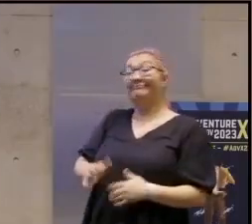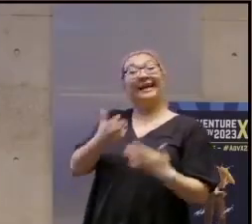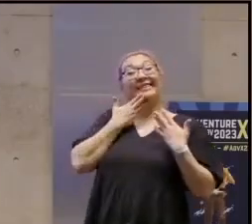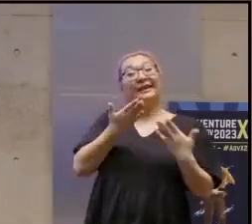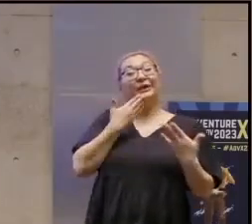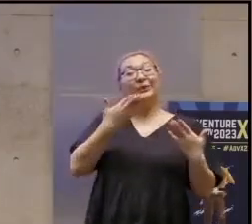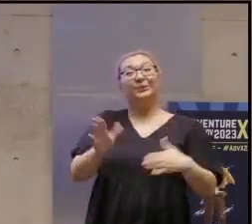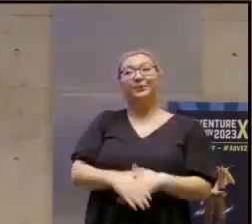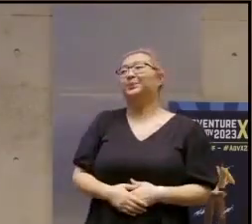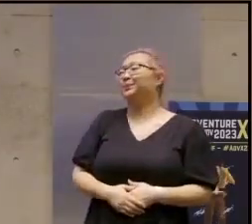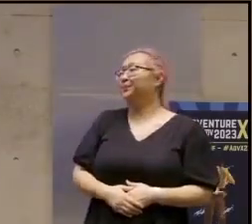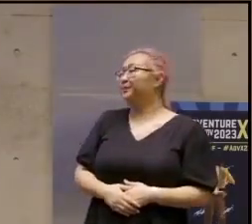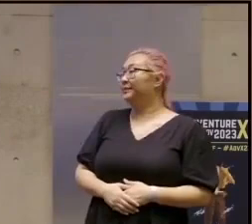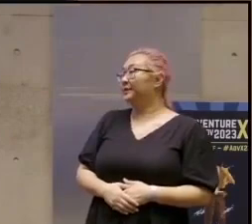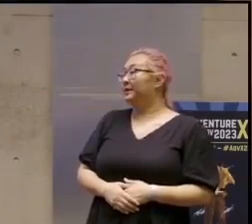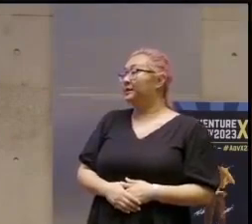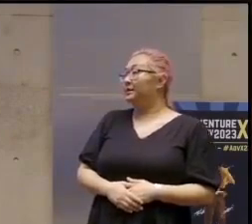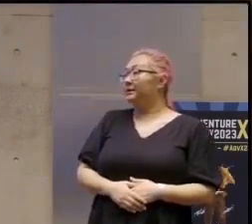much.